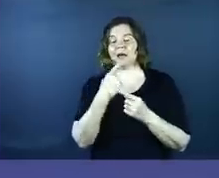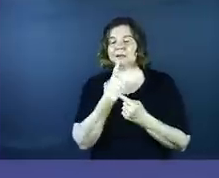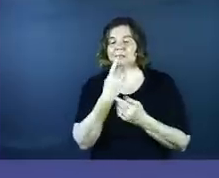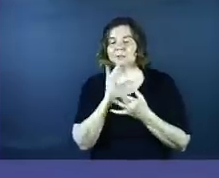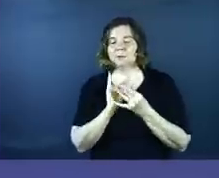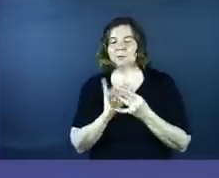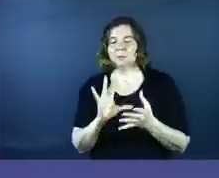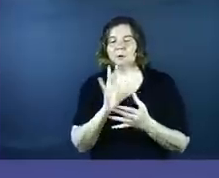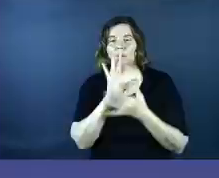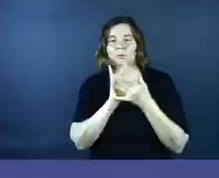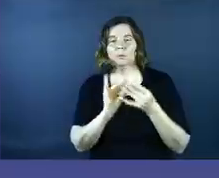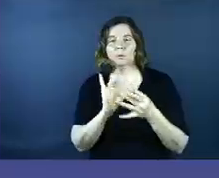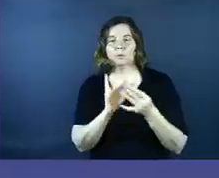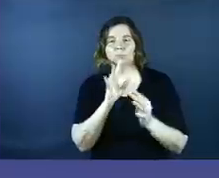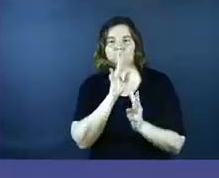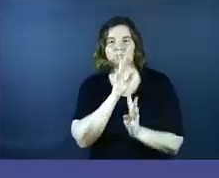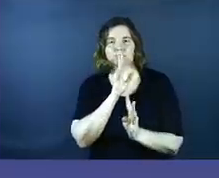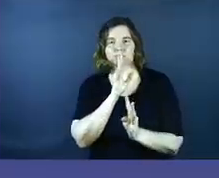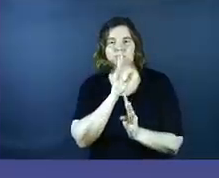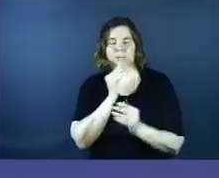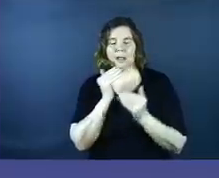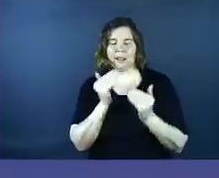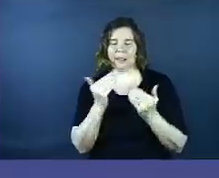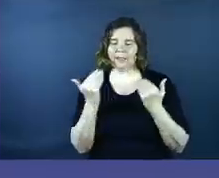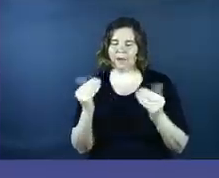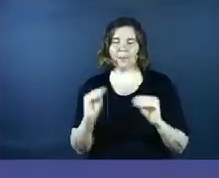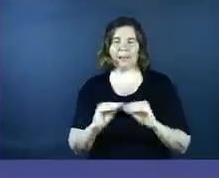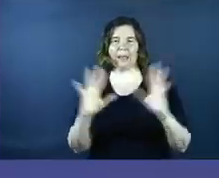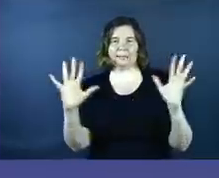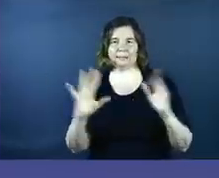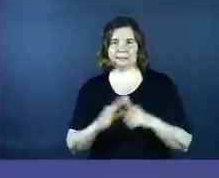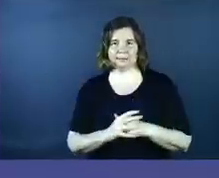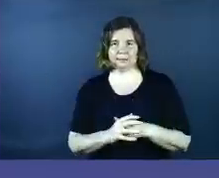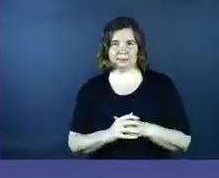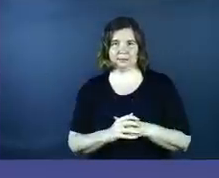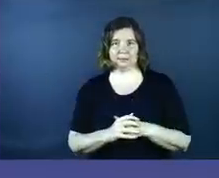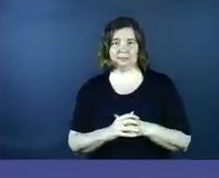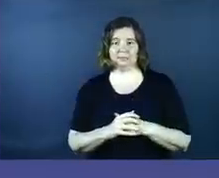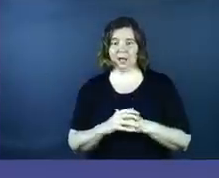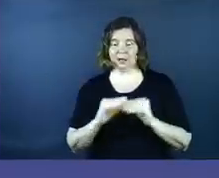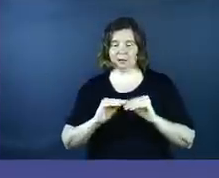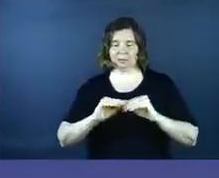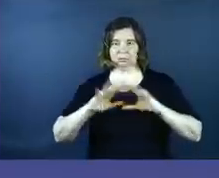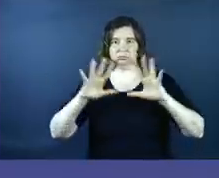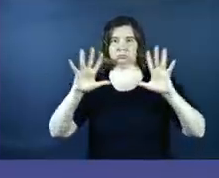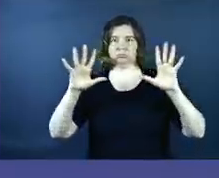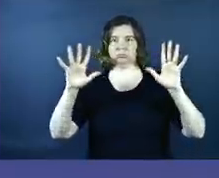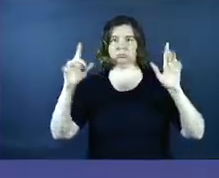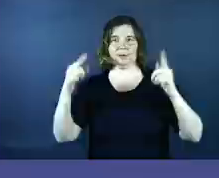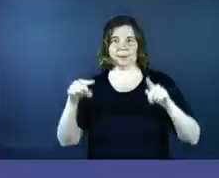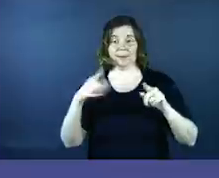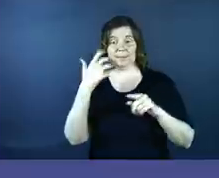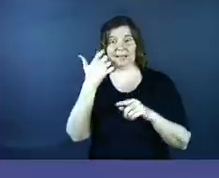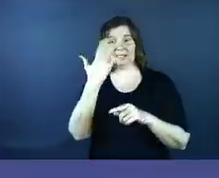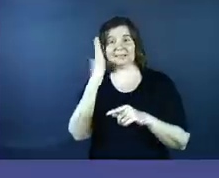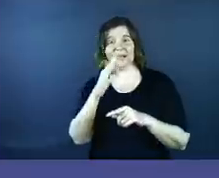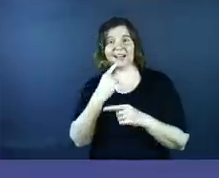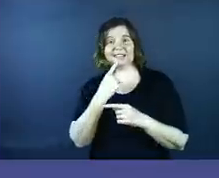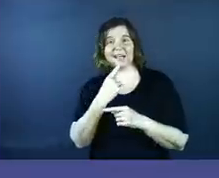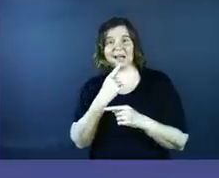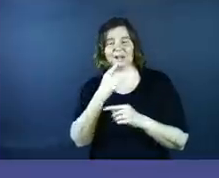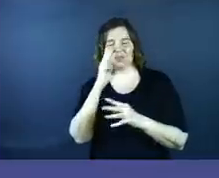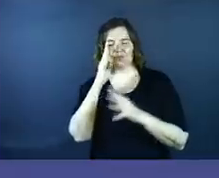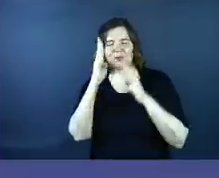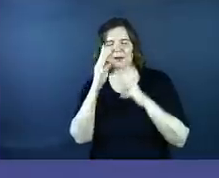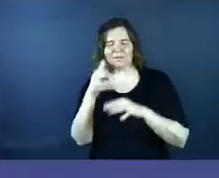so he speaks his word, let there be light. And there was light. Because God said it, the creativity